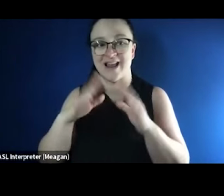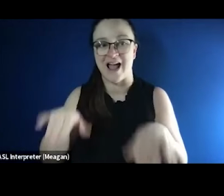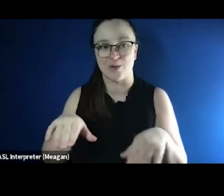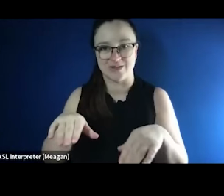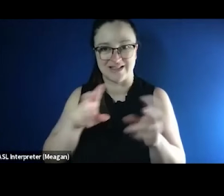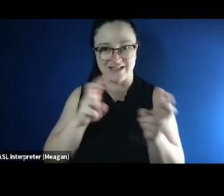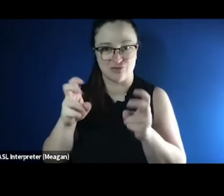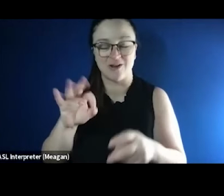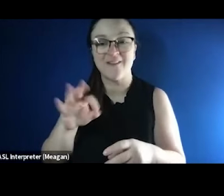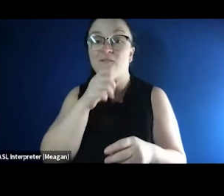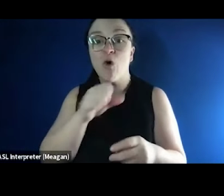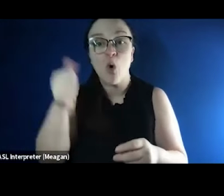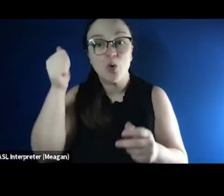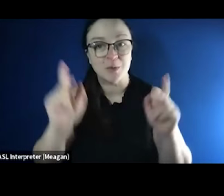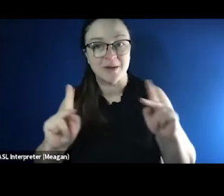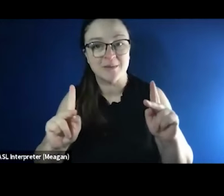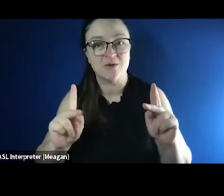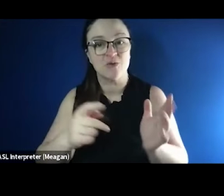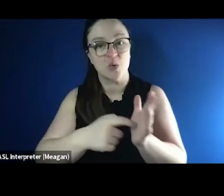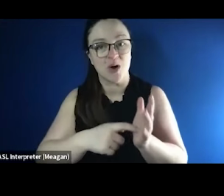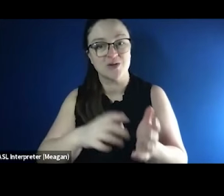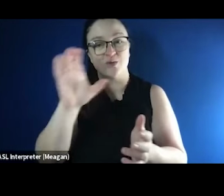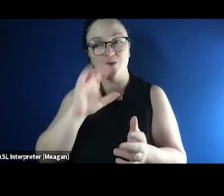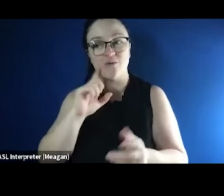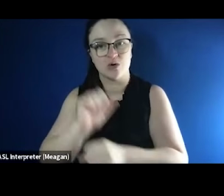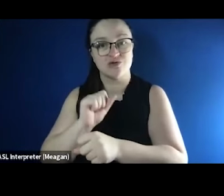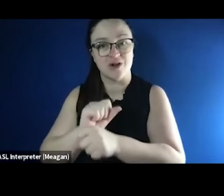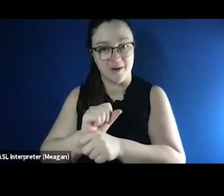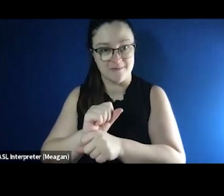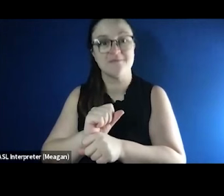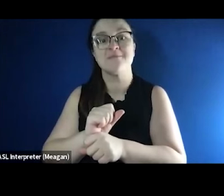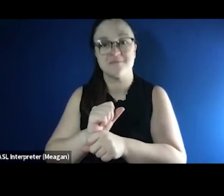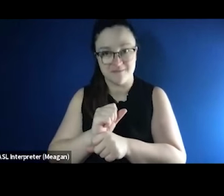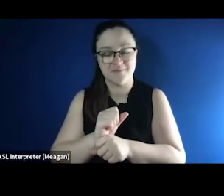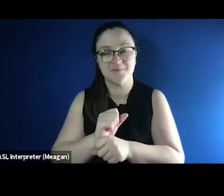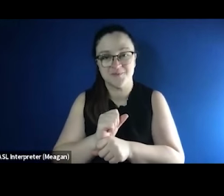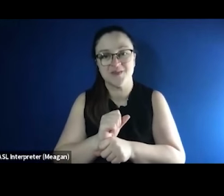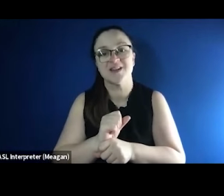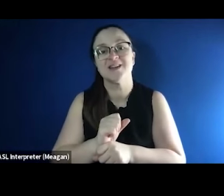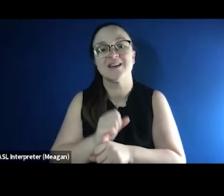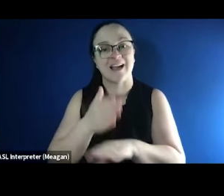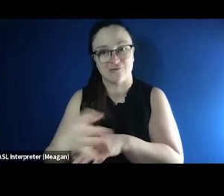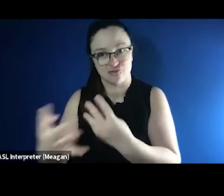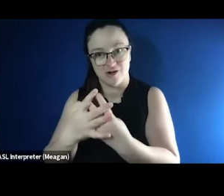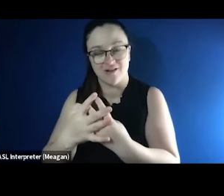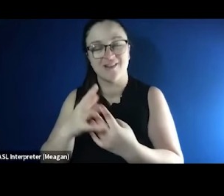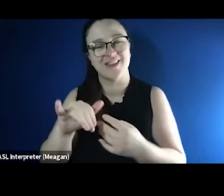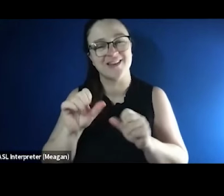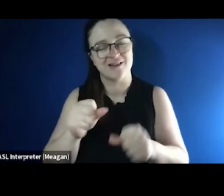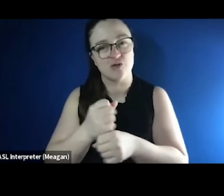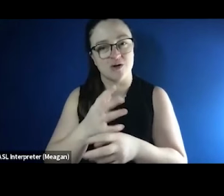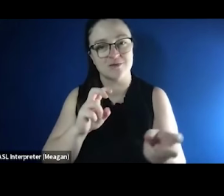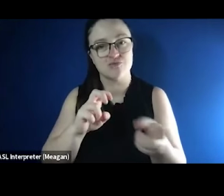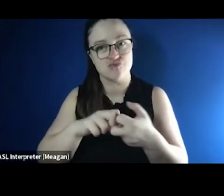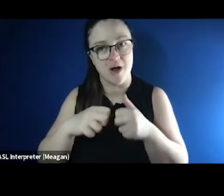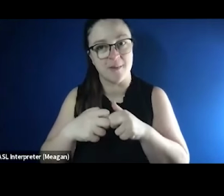if older adults are required to seek employment post-reentry, which does happen, it can be particularly problematic in that individuals' skills